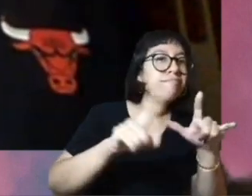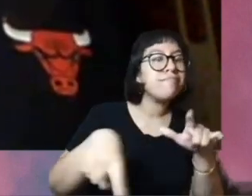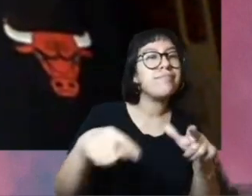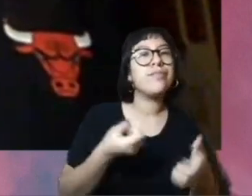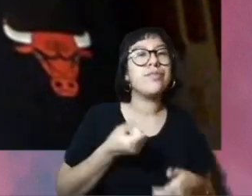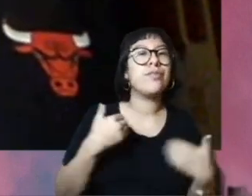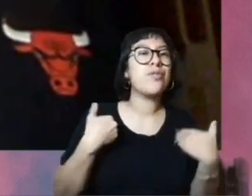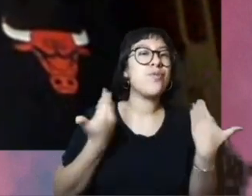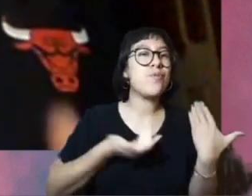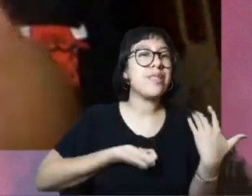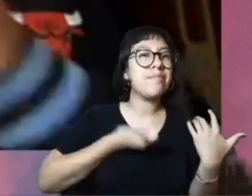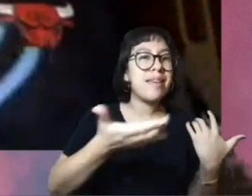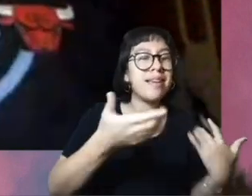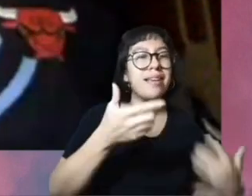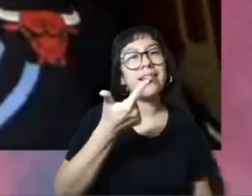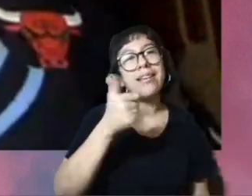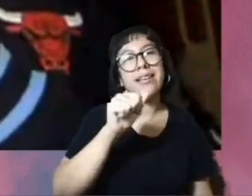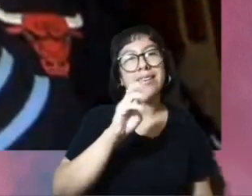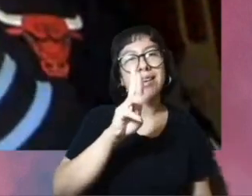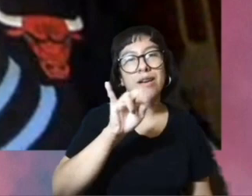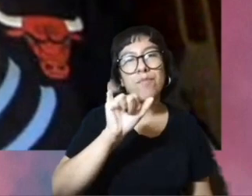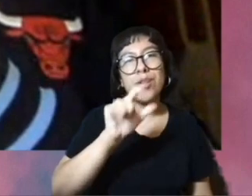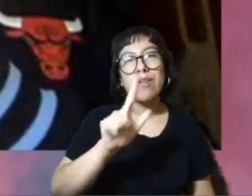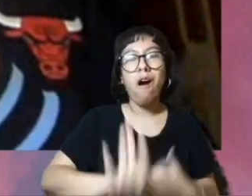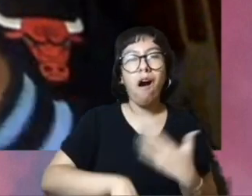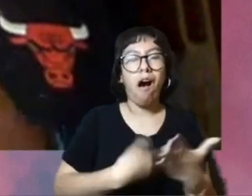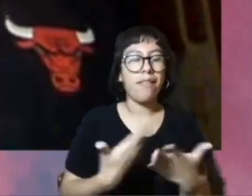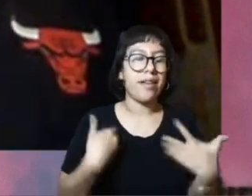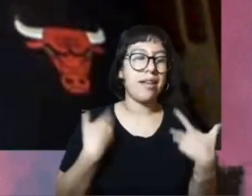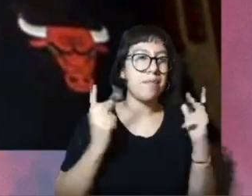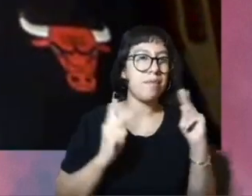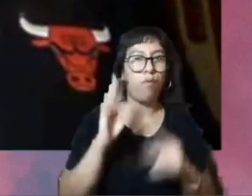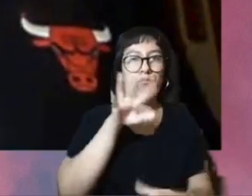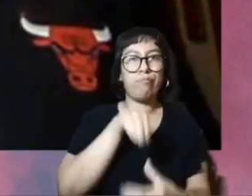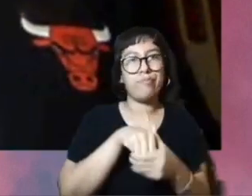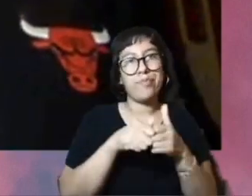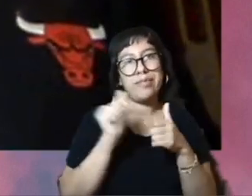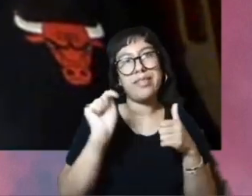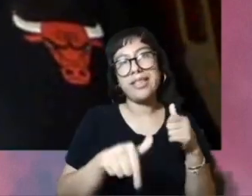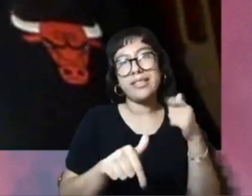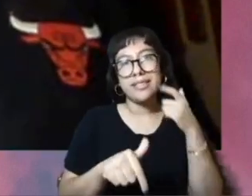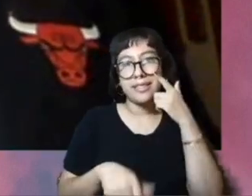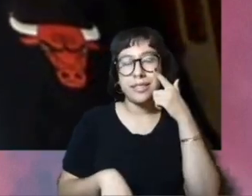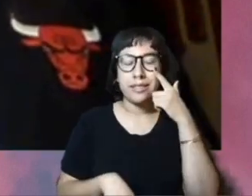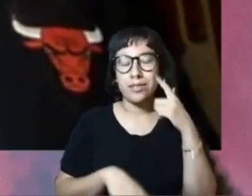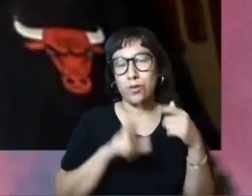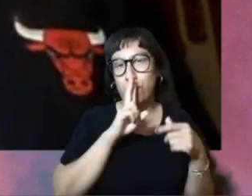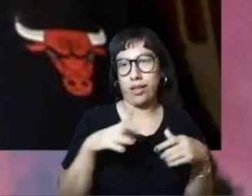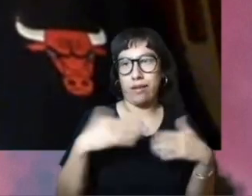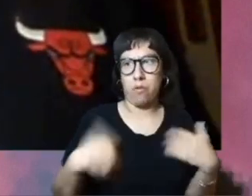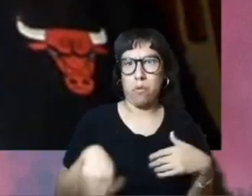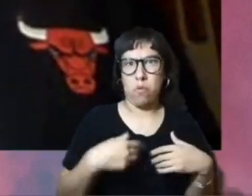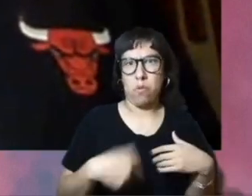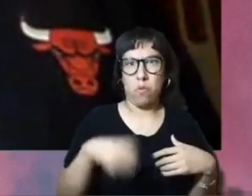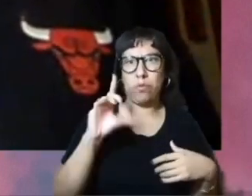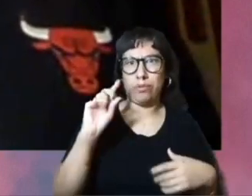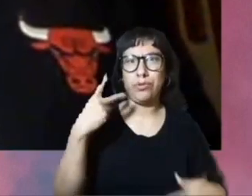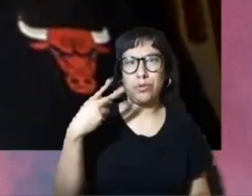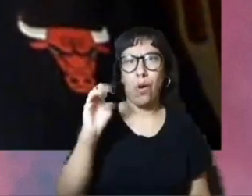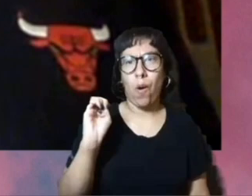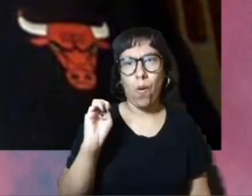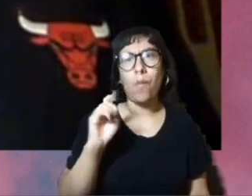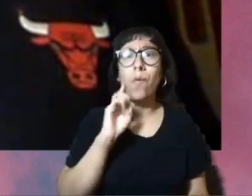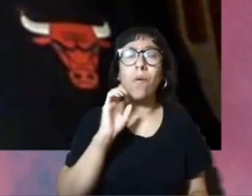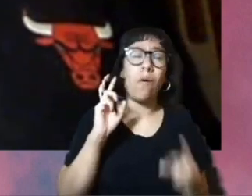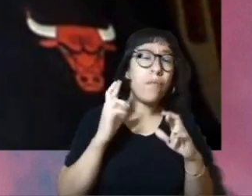for Gabriel and for all the young people and the folks who put this thing together. And it's a really dope book. So I hope y'all get it. I